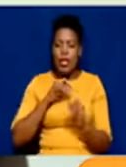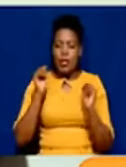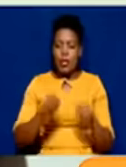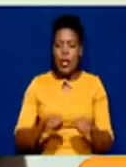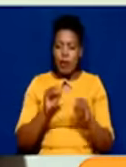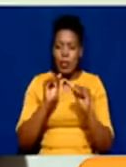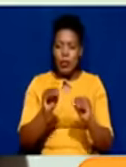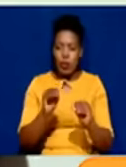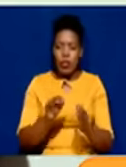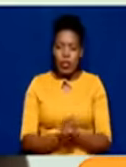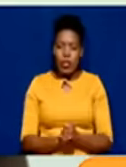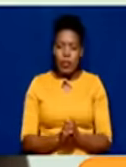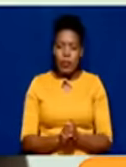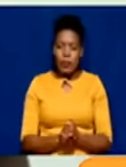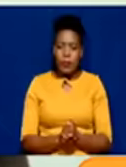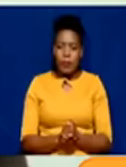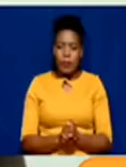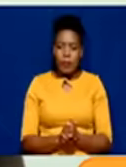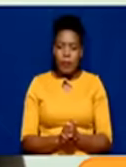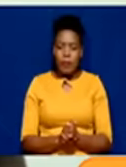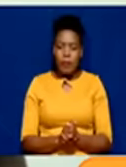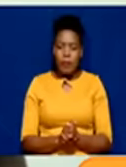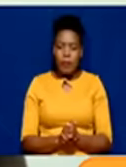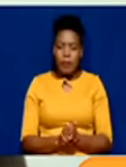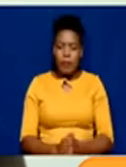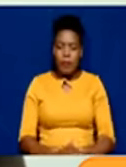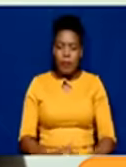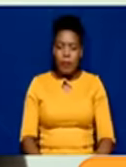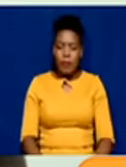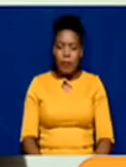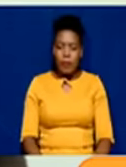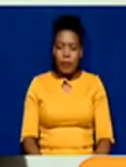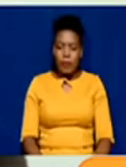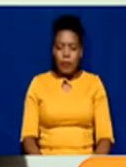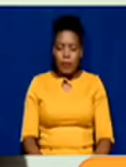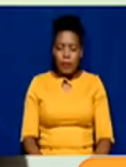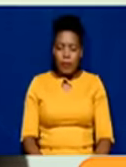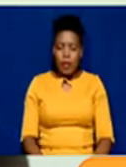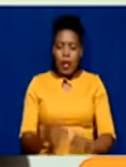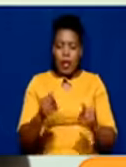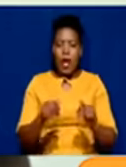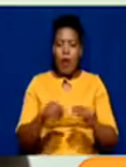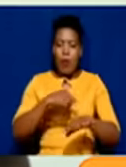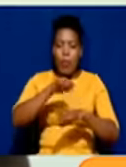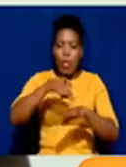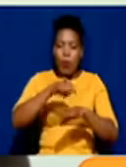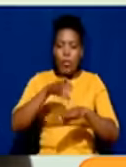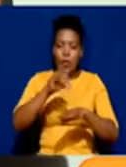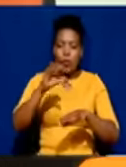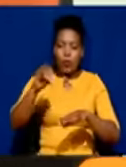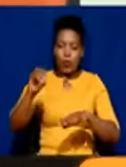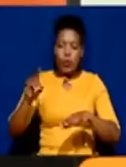Okay, now it's the time. In 3, 2... The clock is set at zero, with